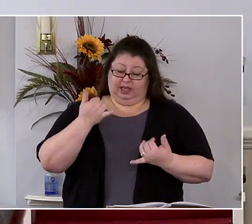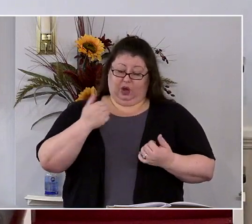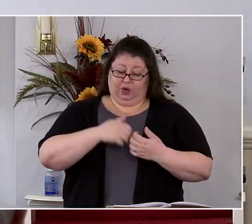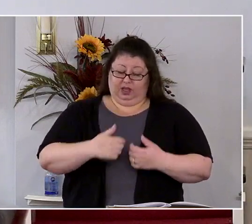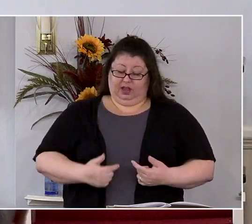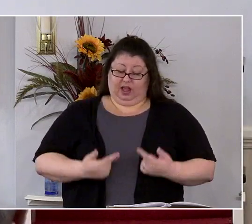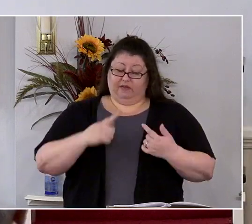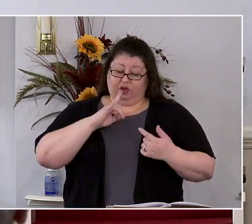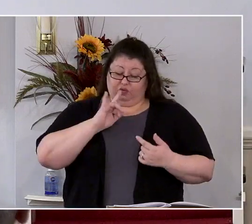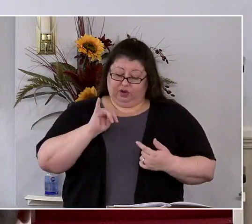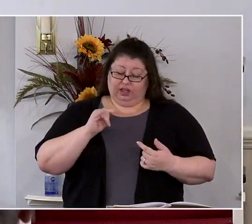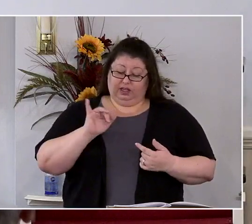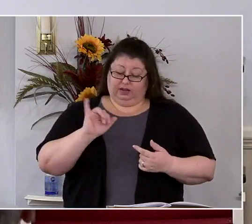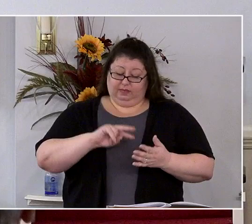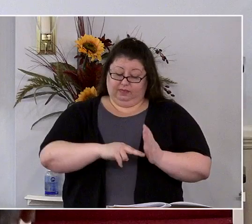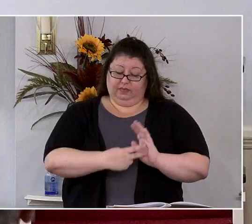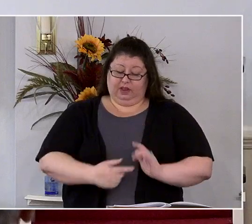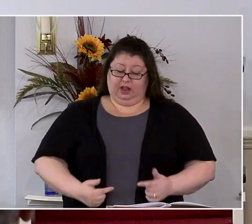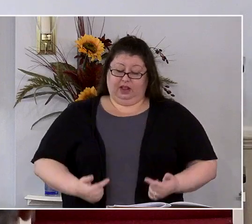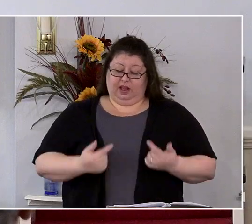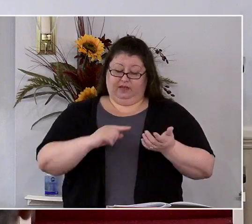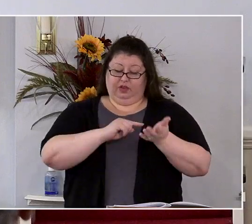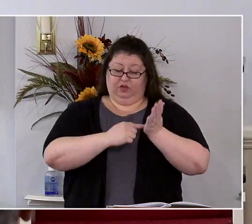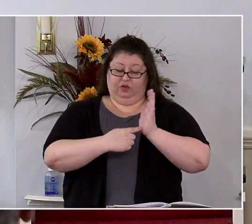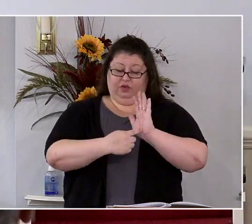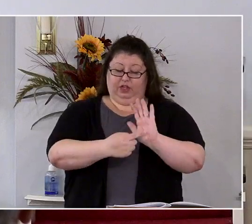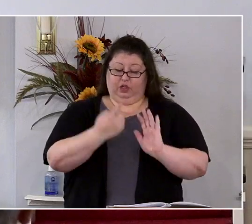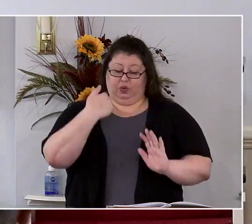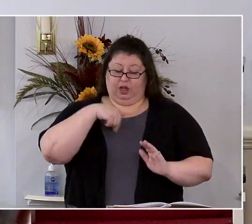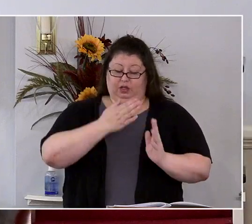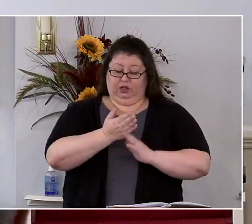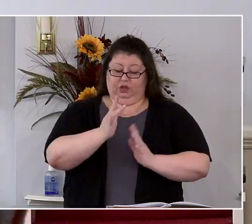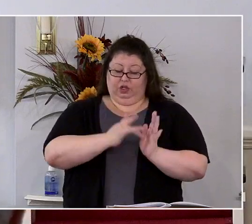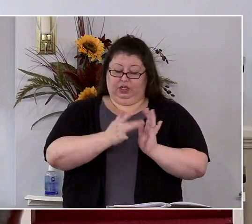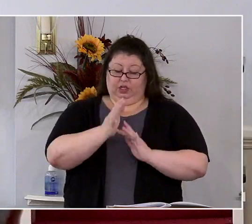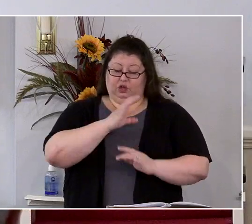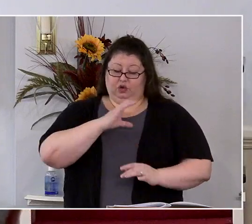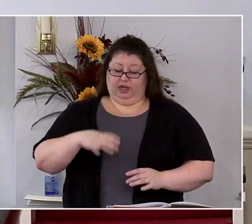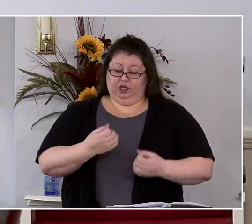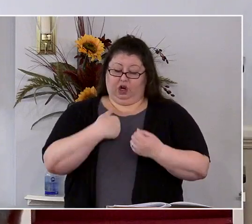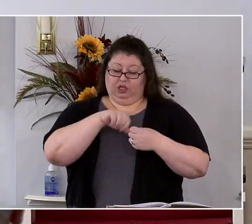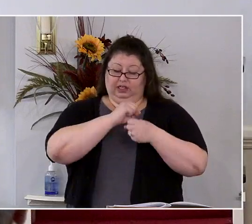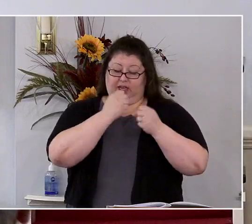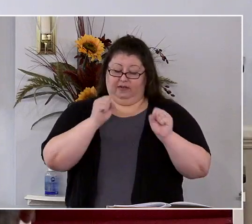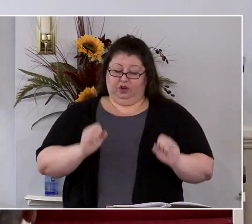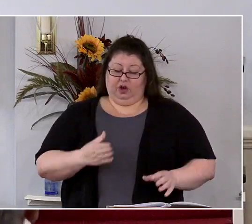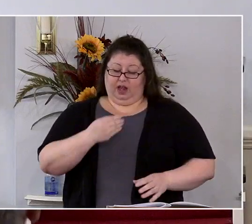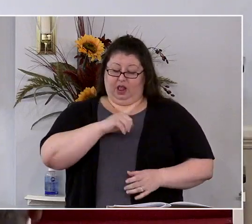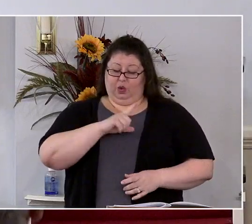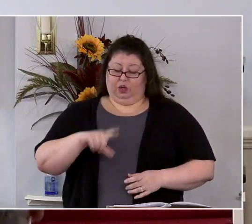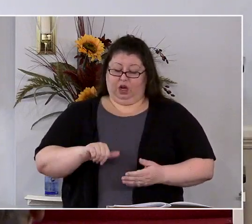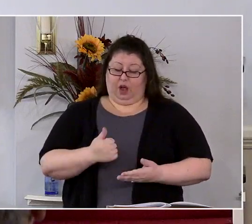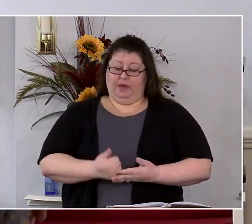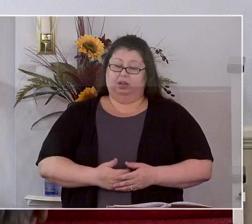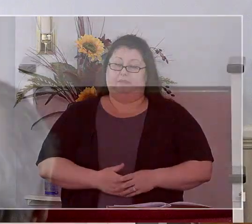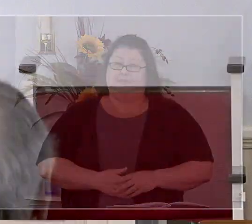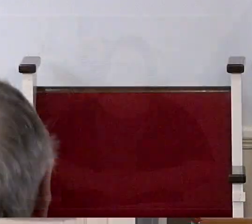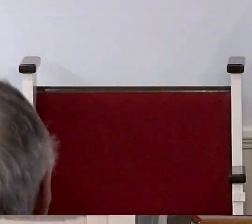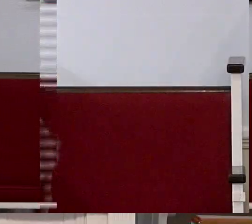with the life that really is life, revealed to us in Jesus Christ, our Savior and Lord.